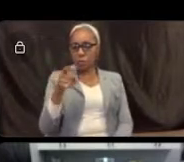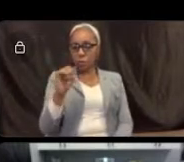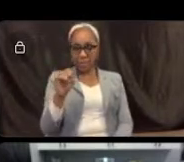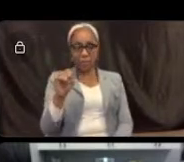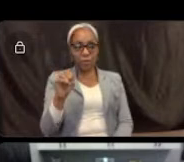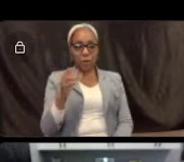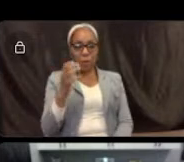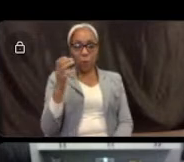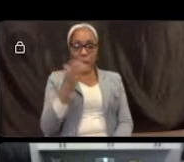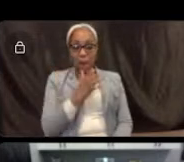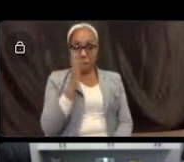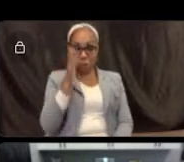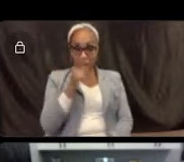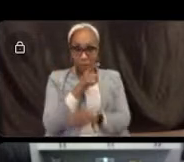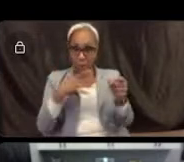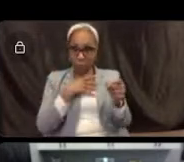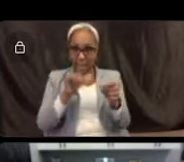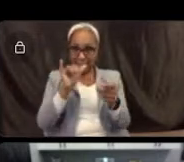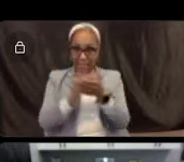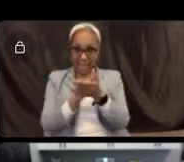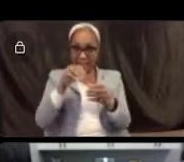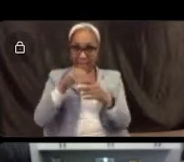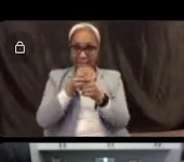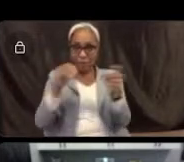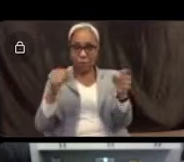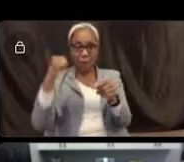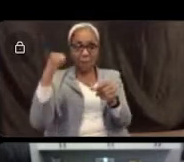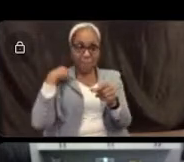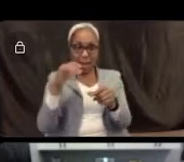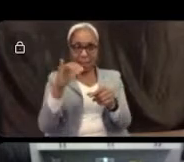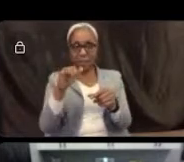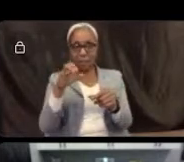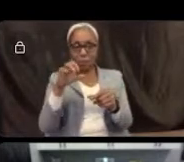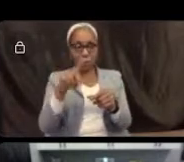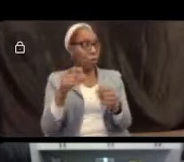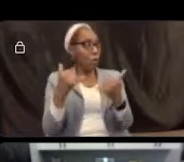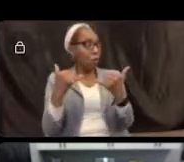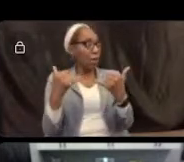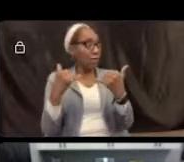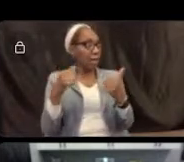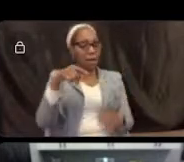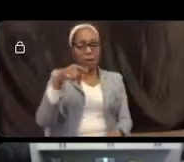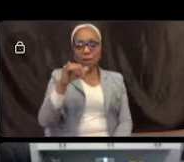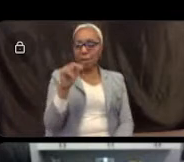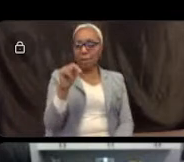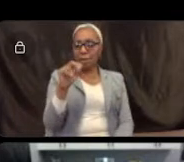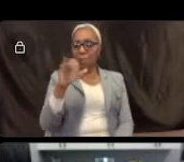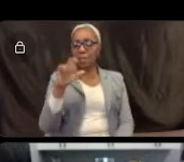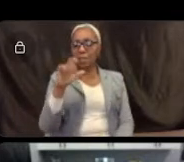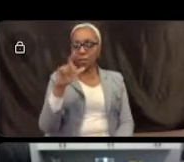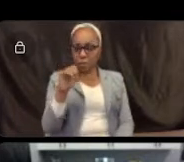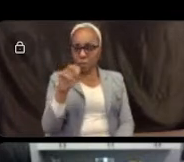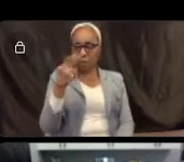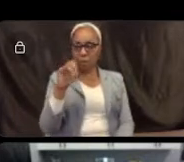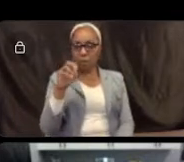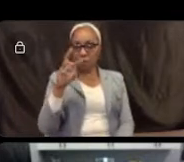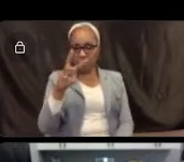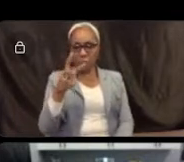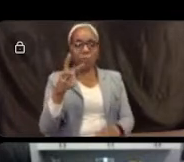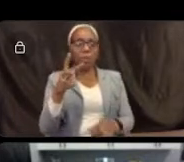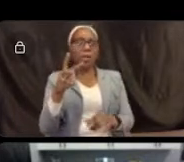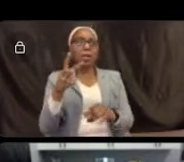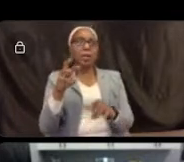like this in your backyard? Right now, Pinnacle View Schools football stadium or ball field